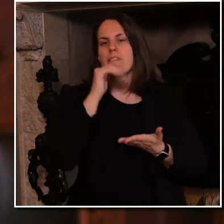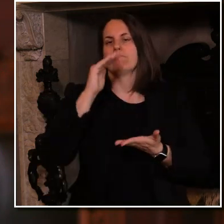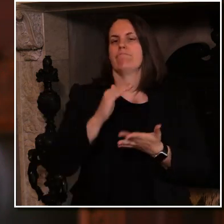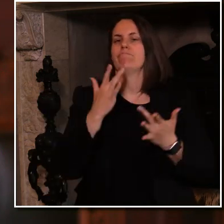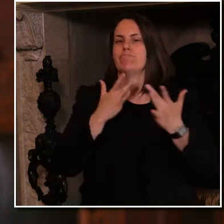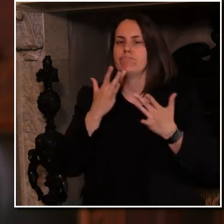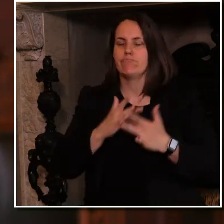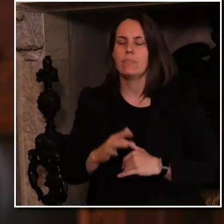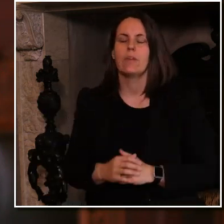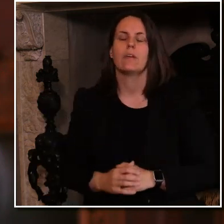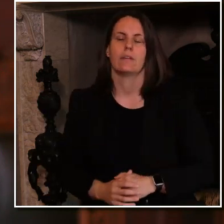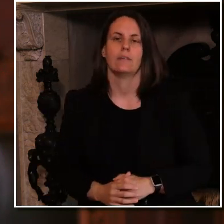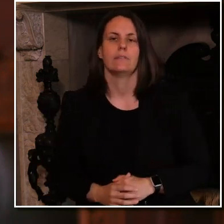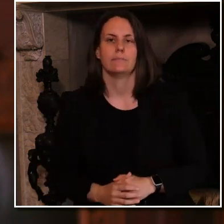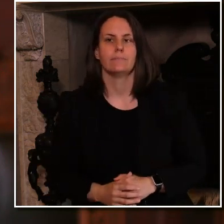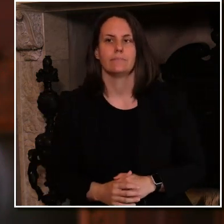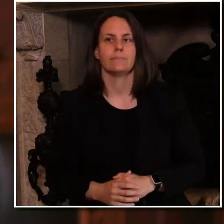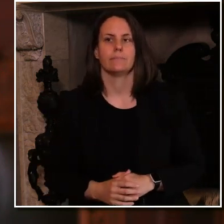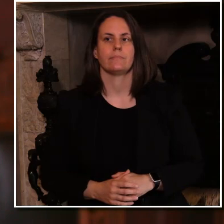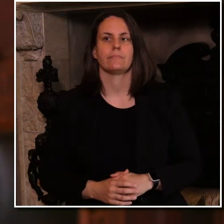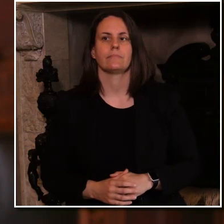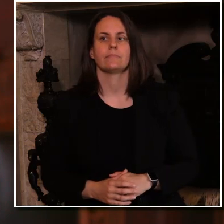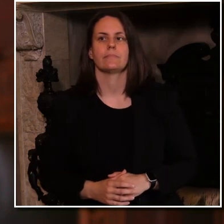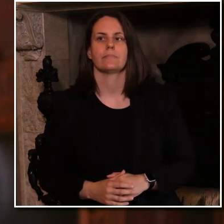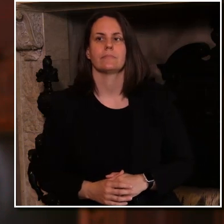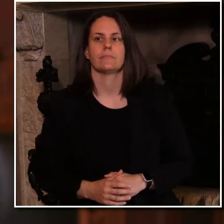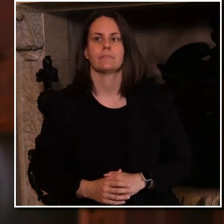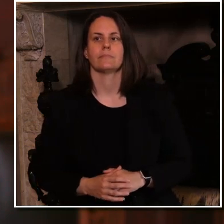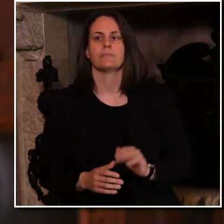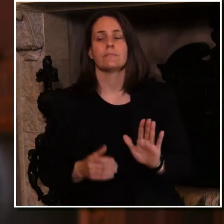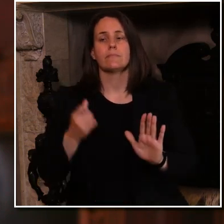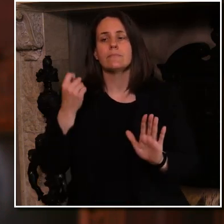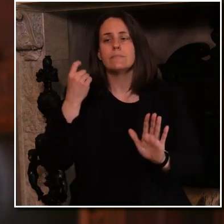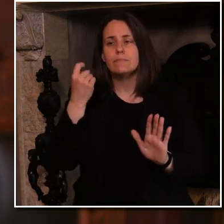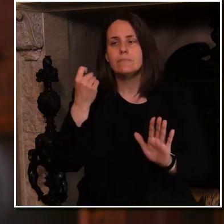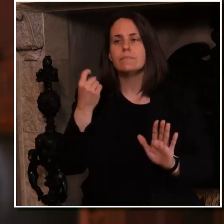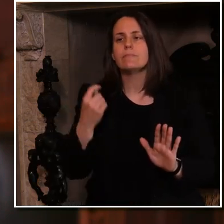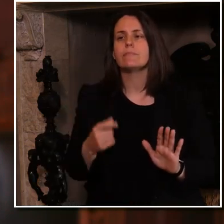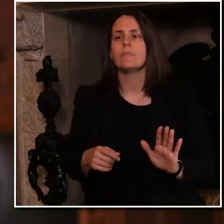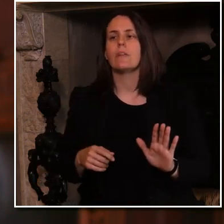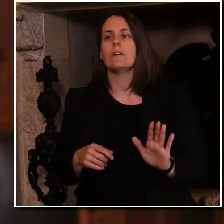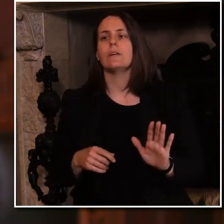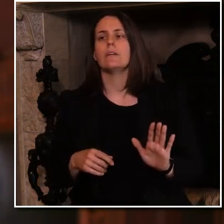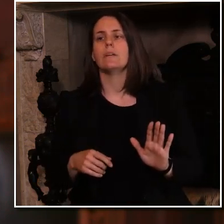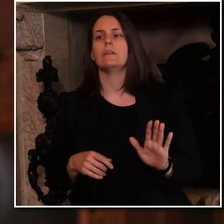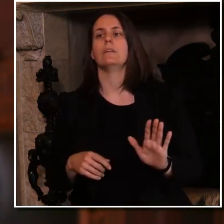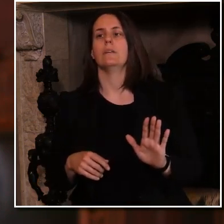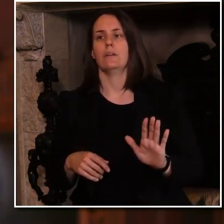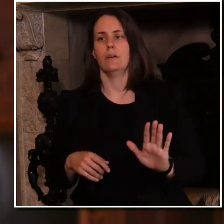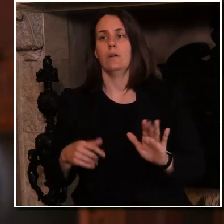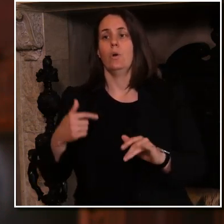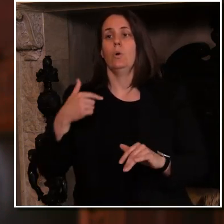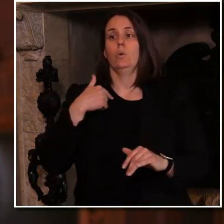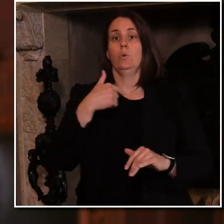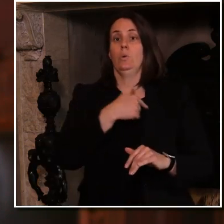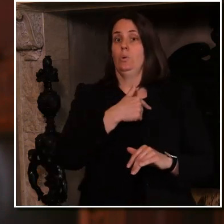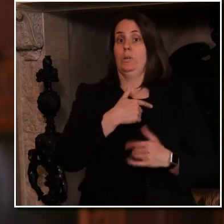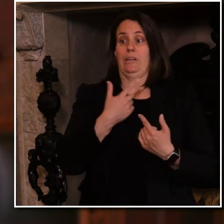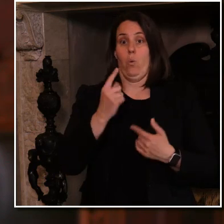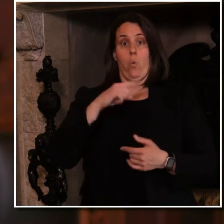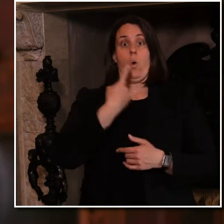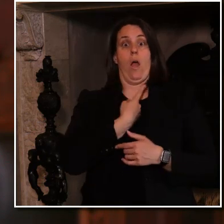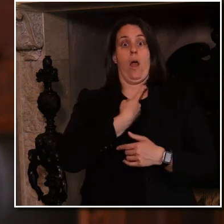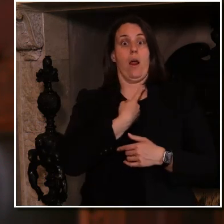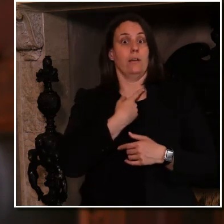our needs here in the state of Wisconsin. But it is true that we do continue to compete with